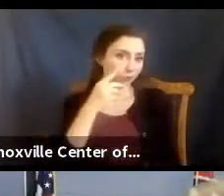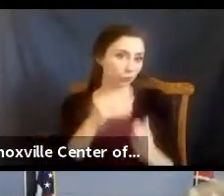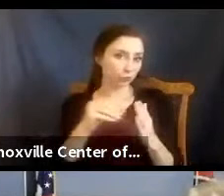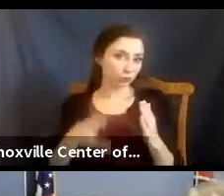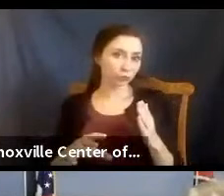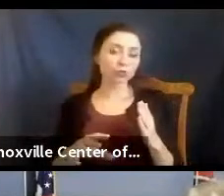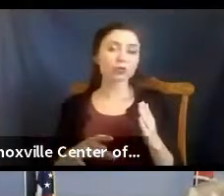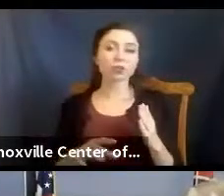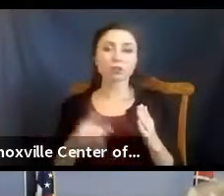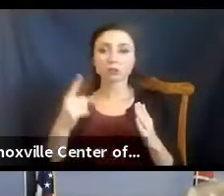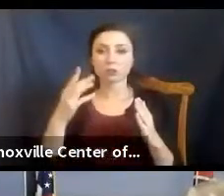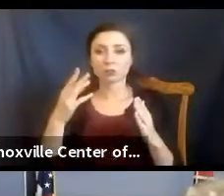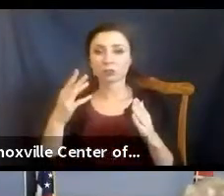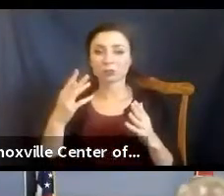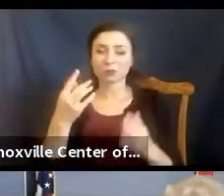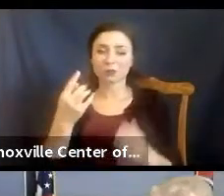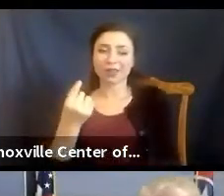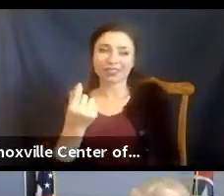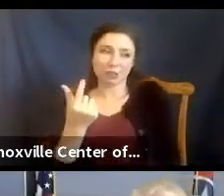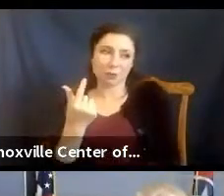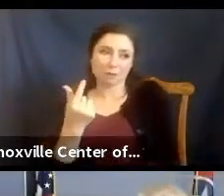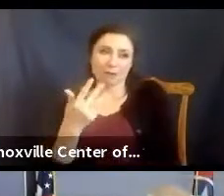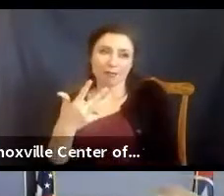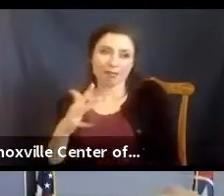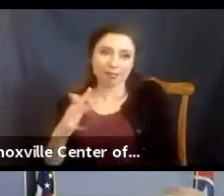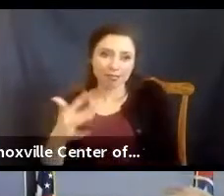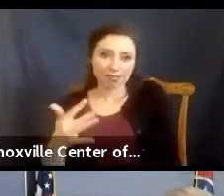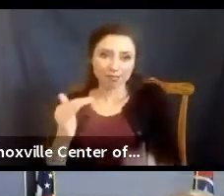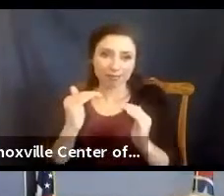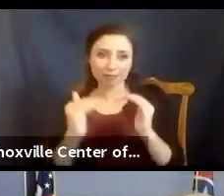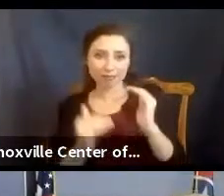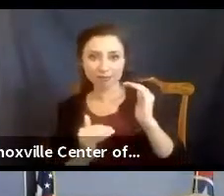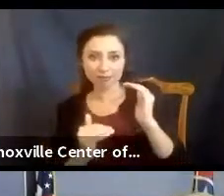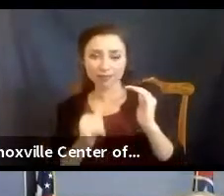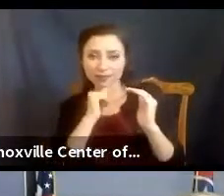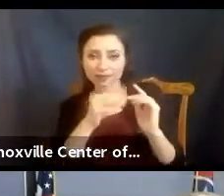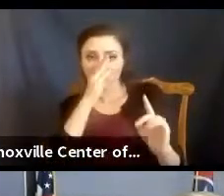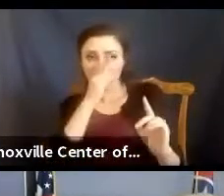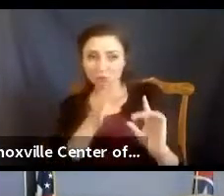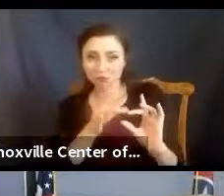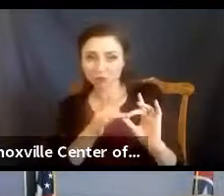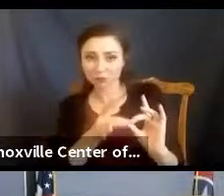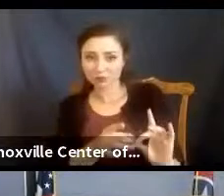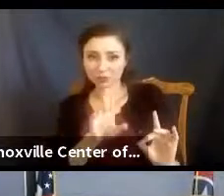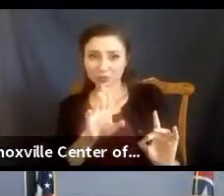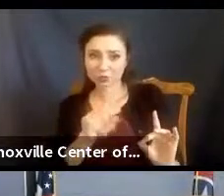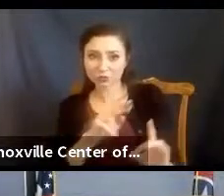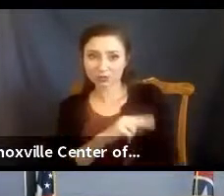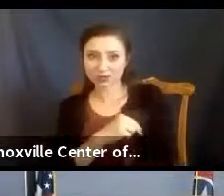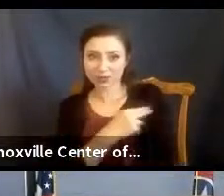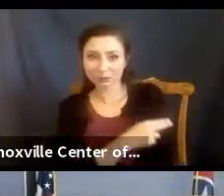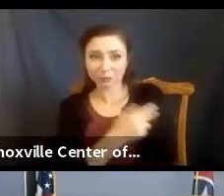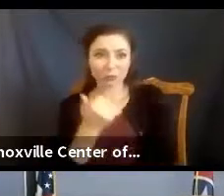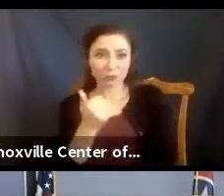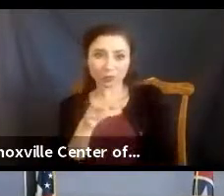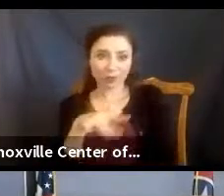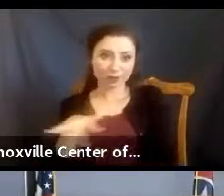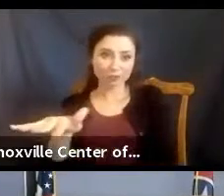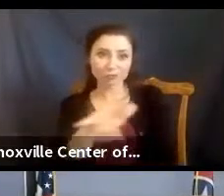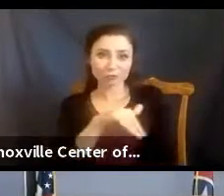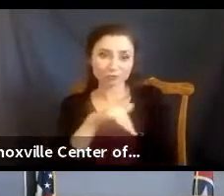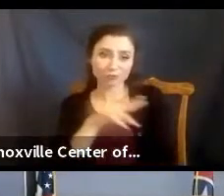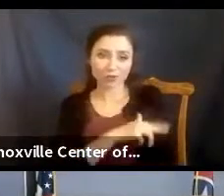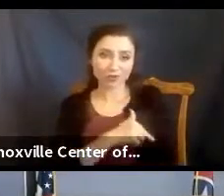We're somewhat at a disadvantage with not being directly related to UT Hospital or any of the surrounding